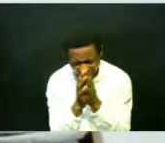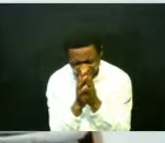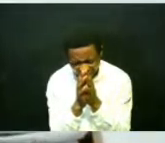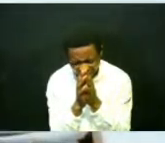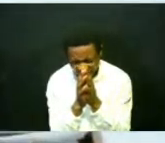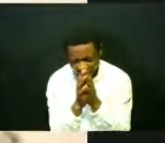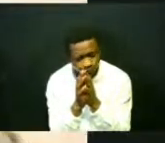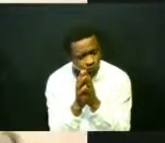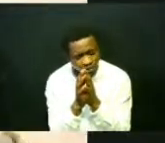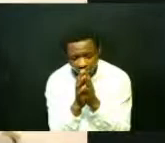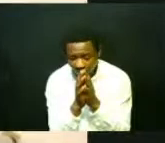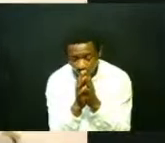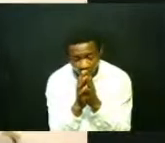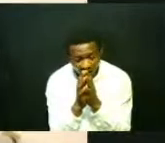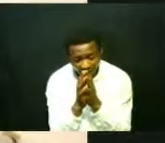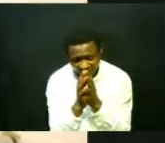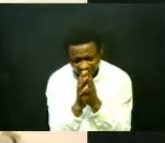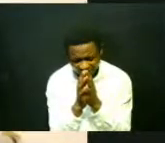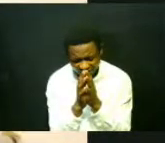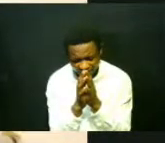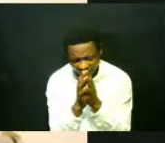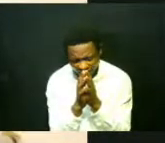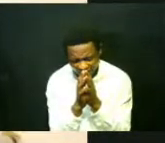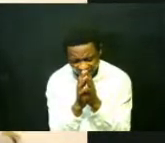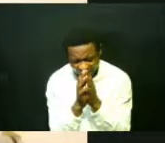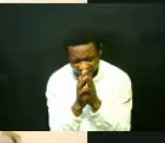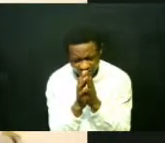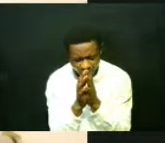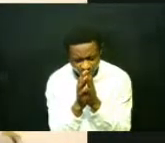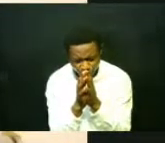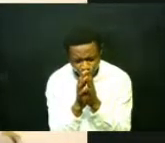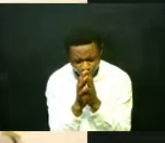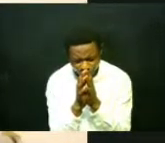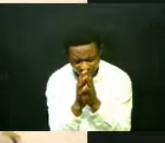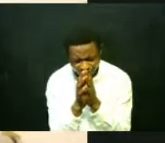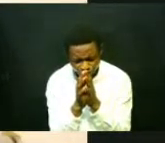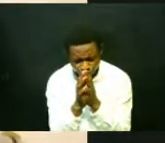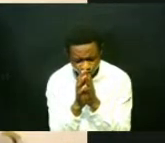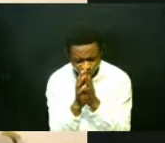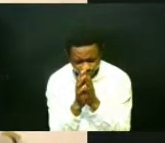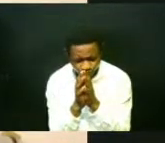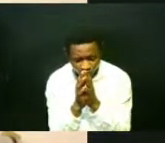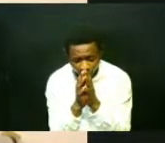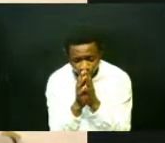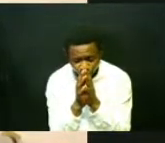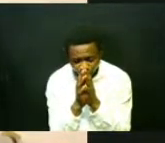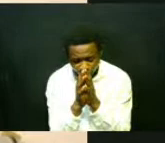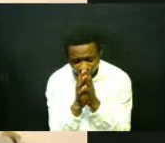Let them be a man. Let them be a man. Let them be a man.